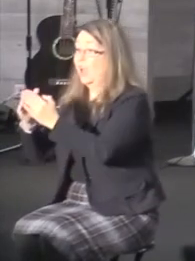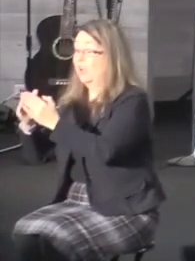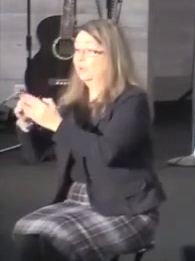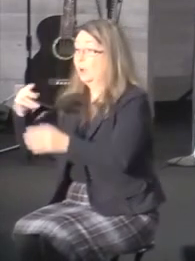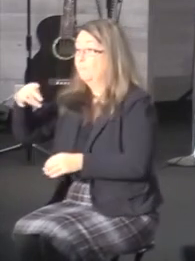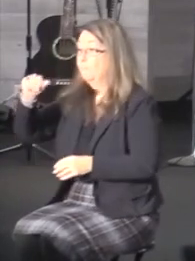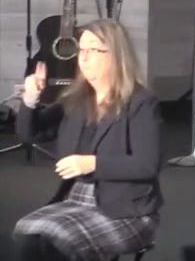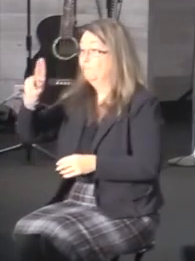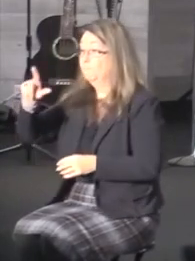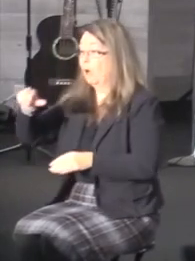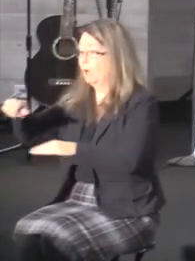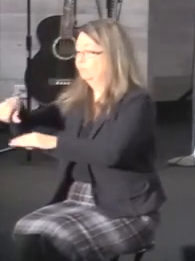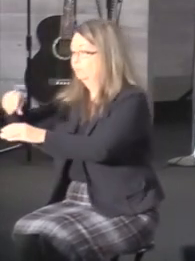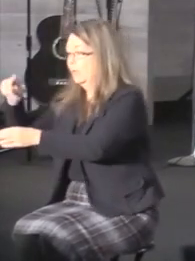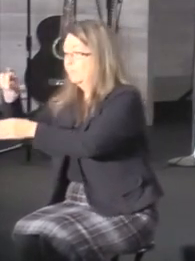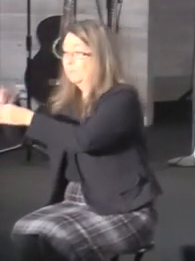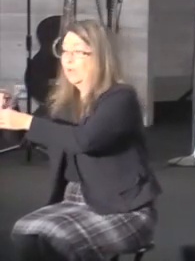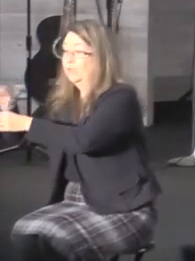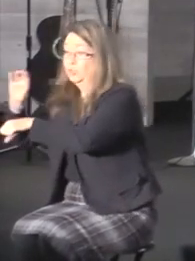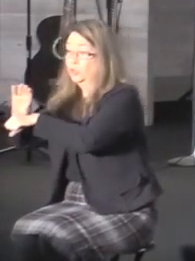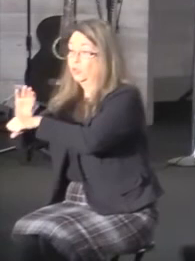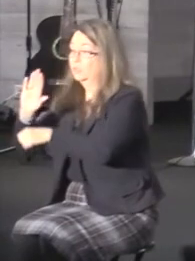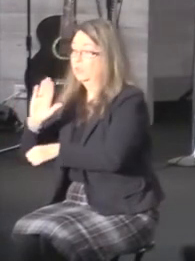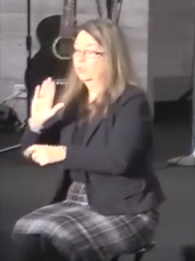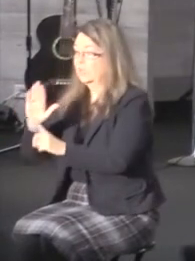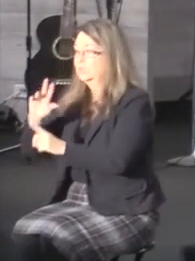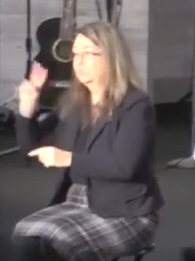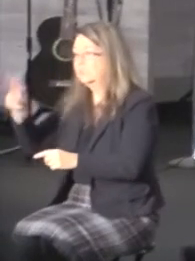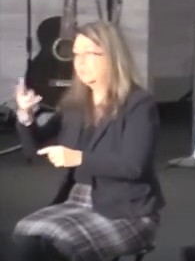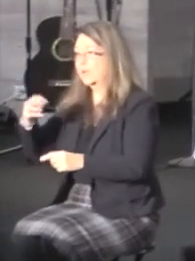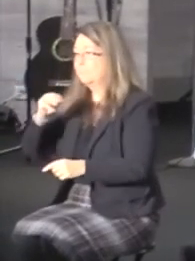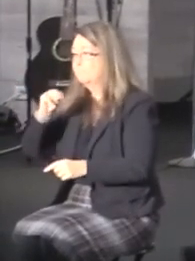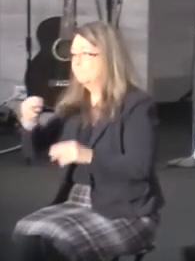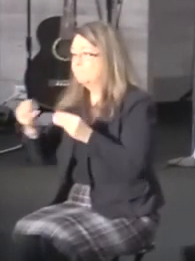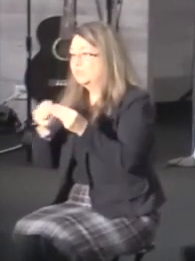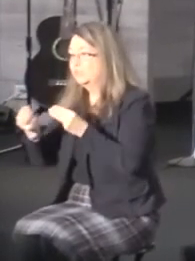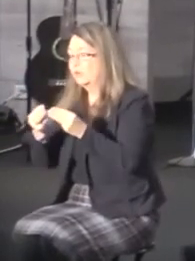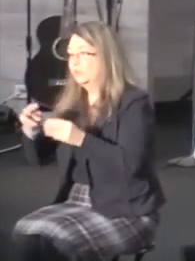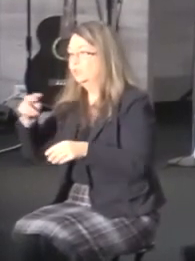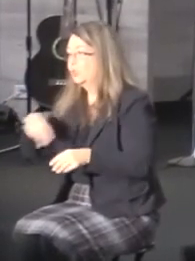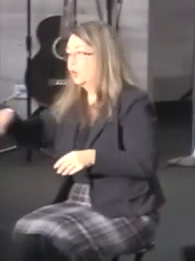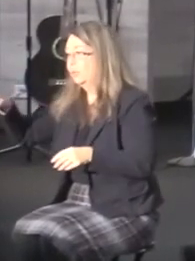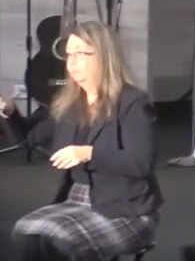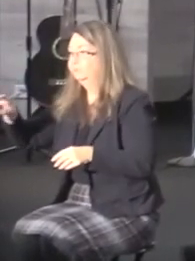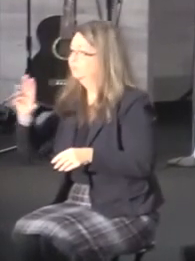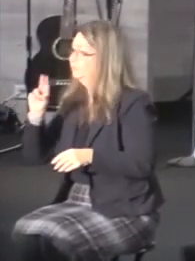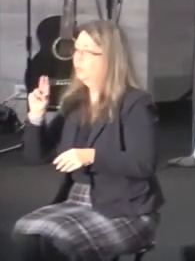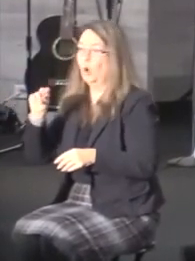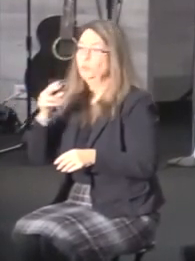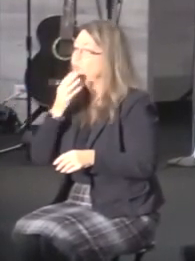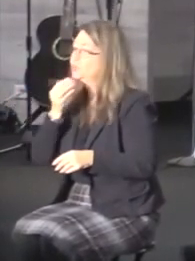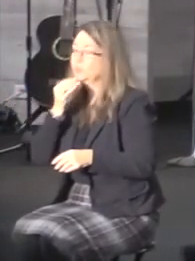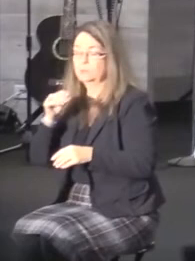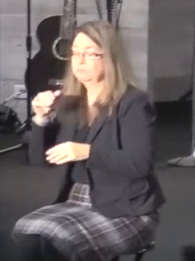Apostle Paul planted a church at on his second missionary journey. There were hardly any Jews there. There were only a few Jews. There was no synagogue in Philippi.